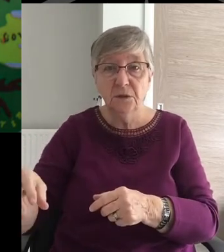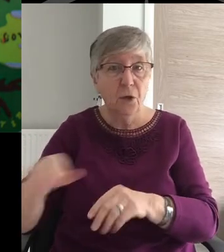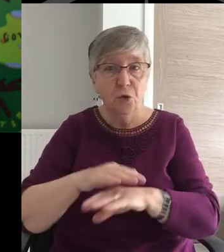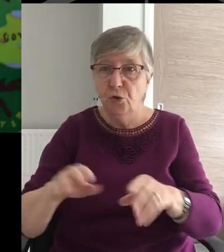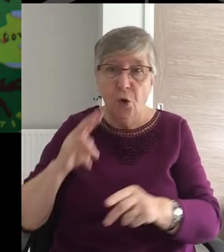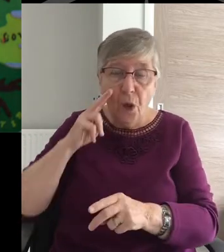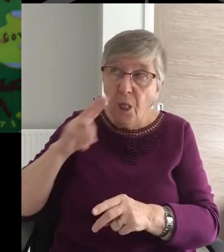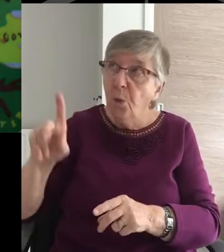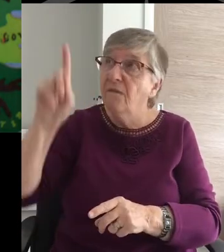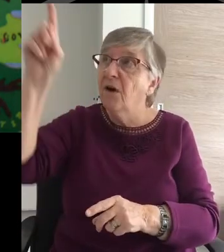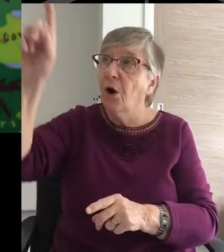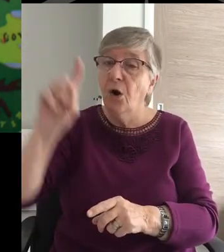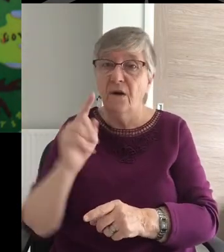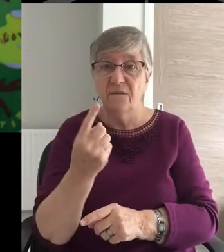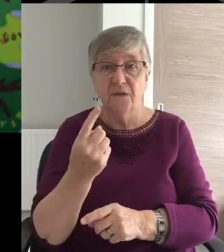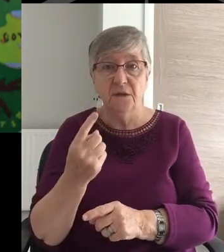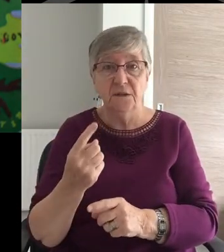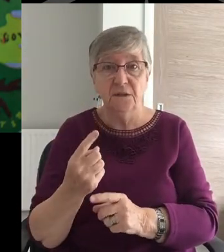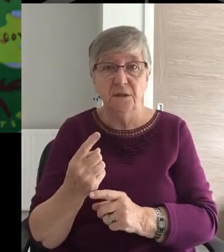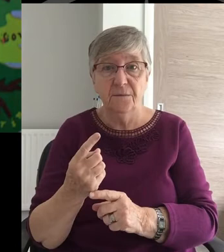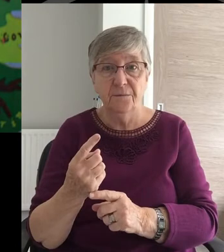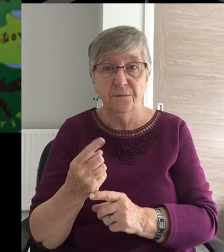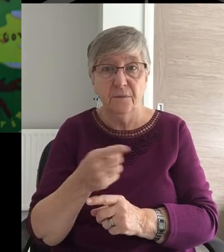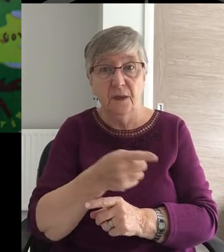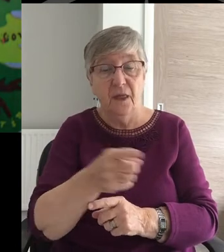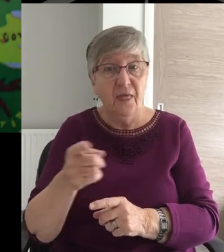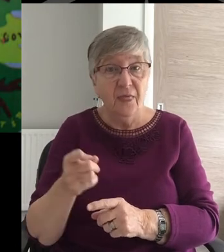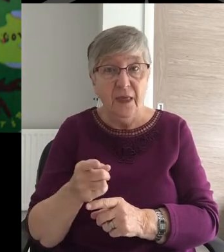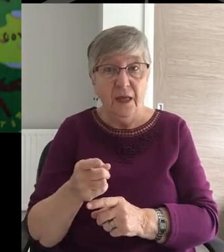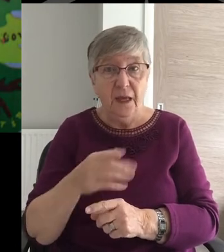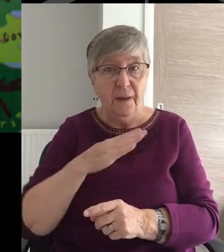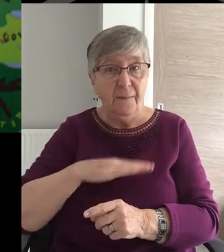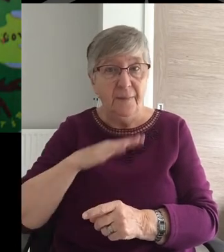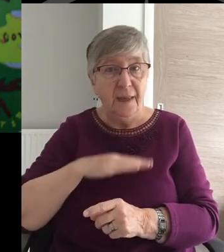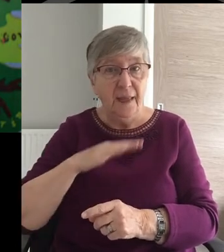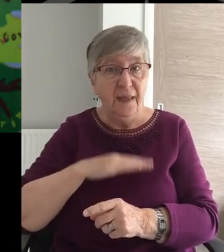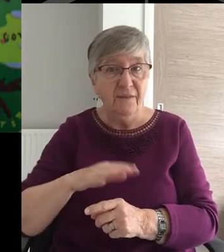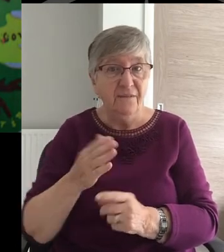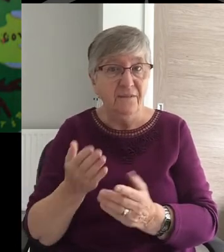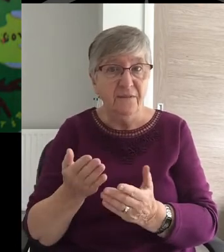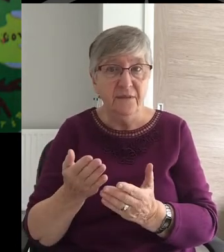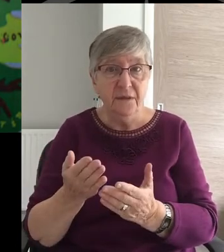seek God first. They had behaved